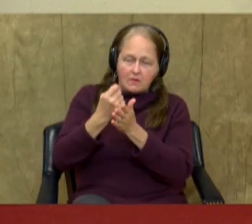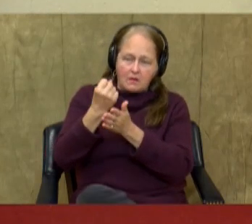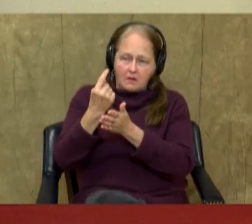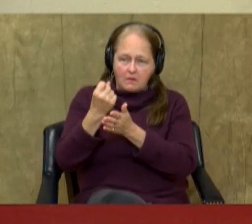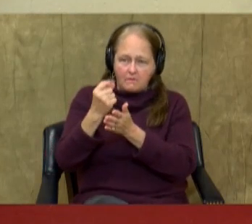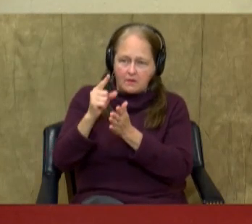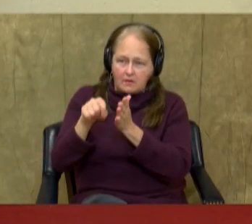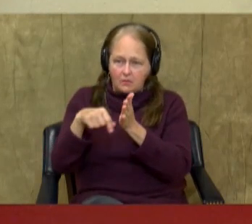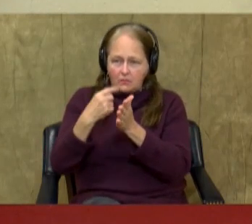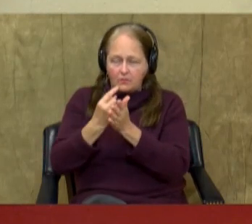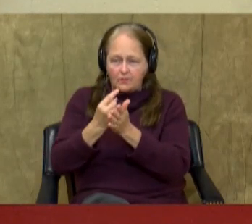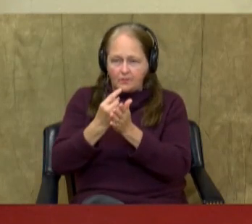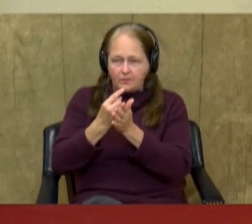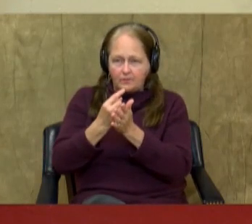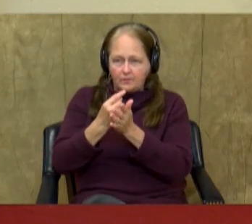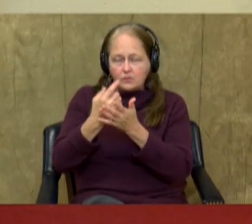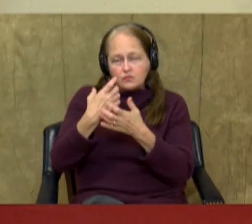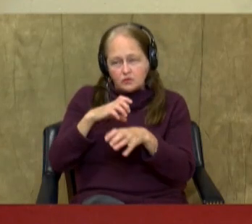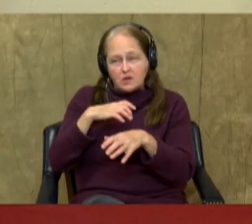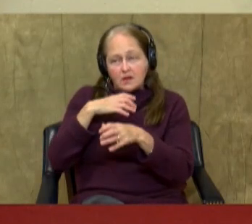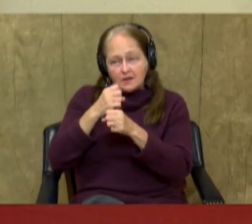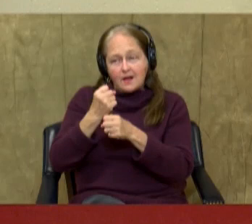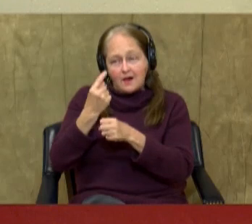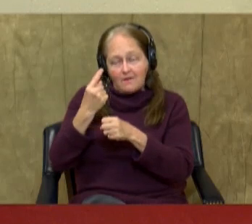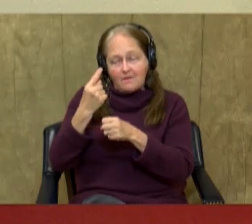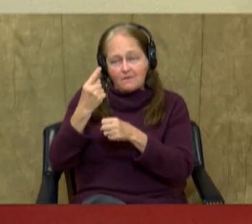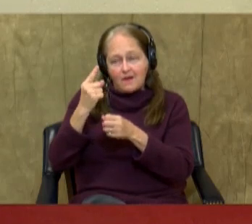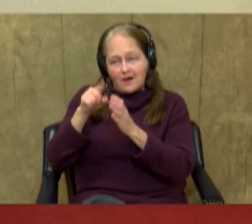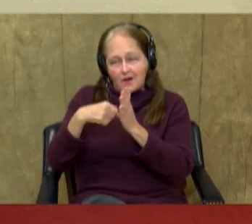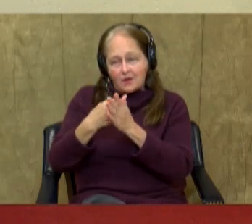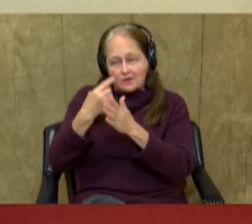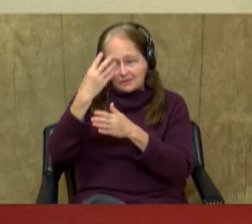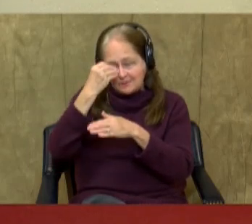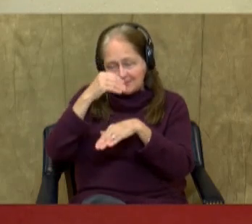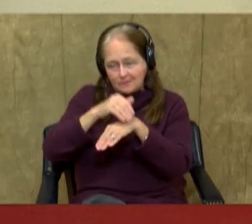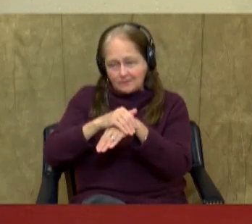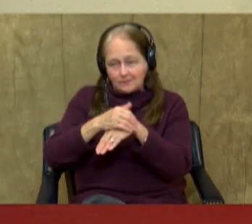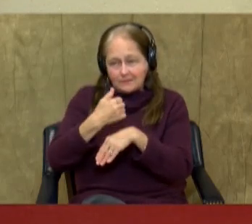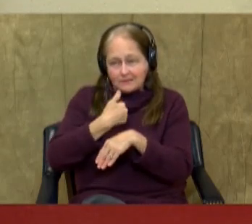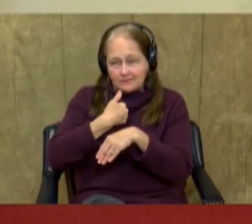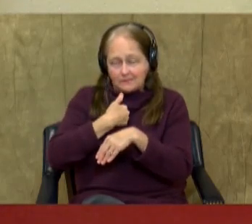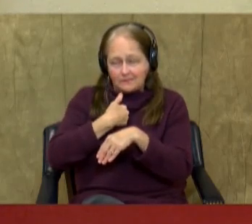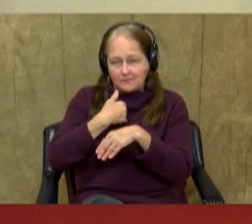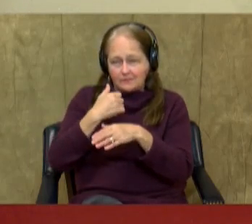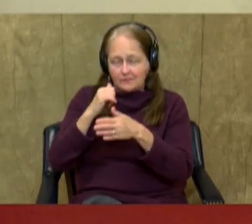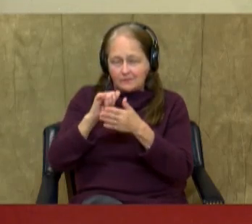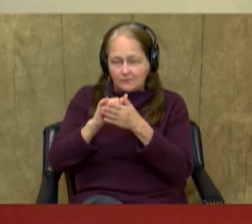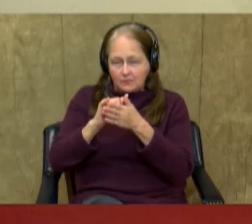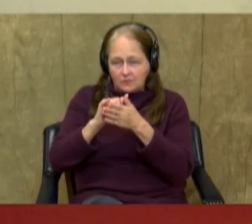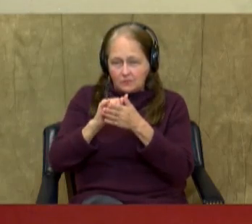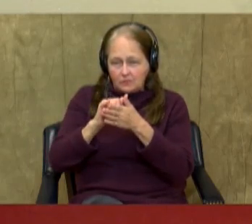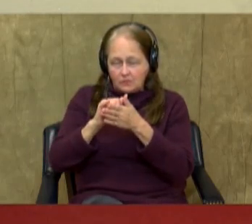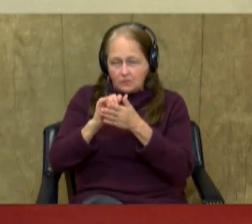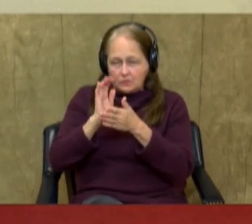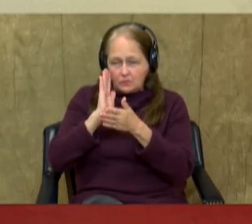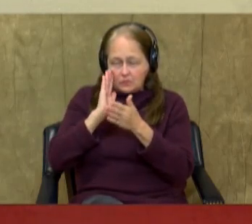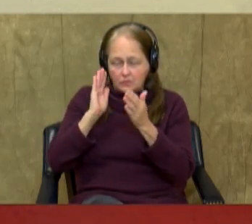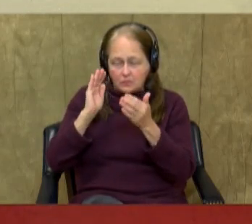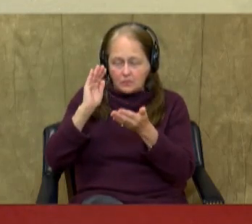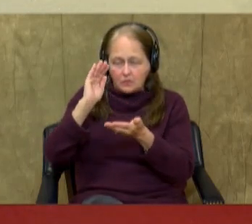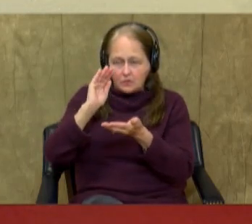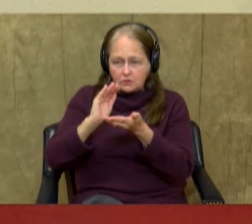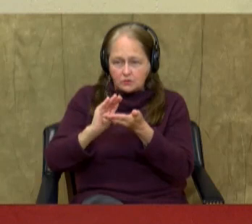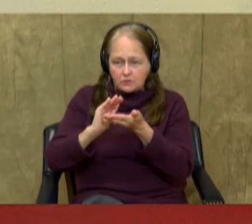11 hours. Wish I got 11 hours of sleep a night. And then some got 8. So it ranges. The